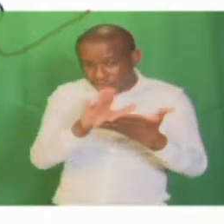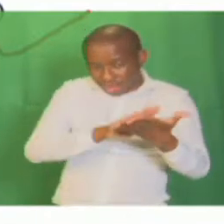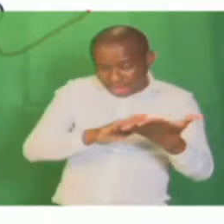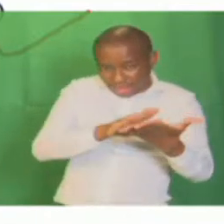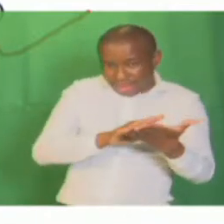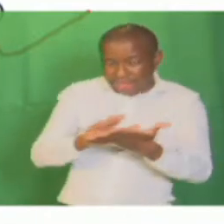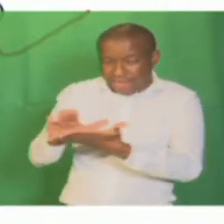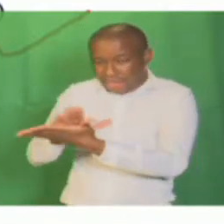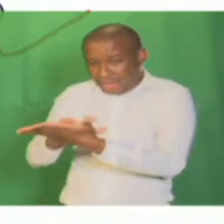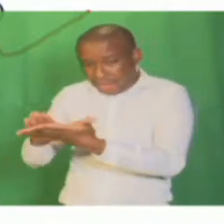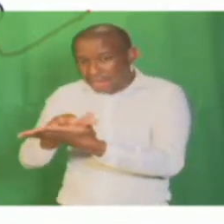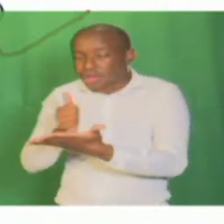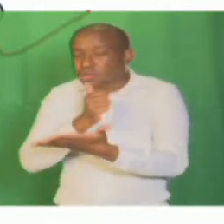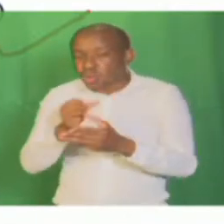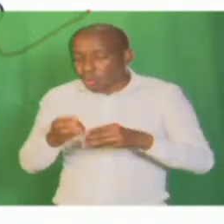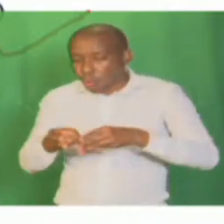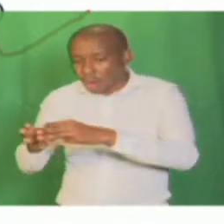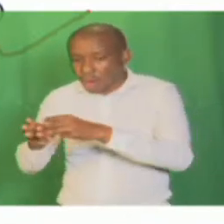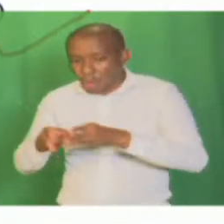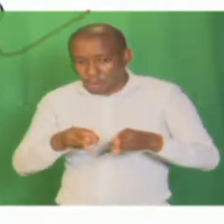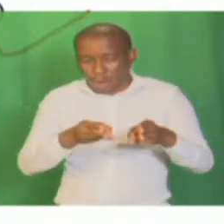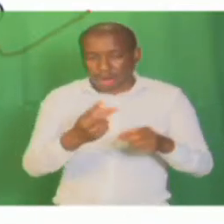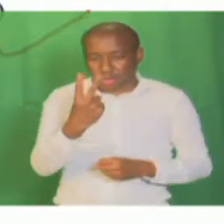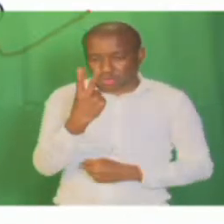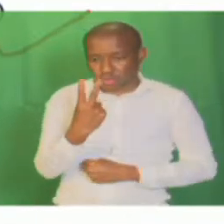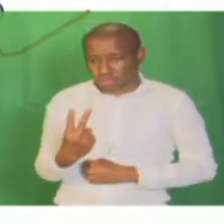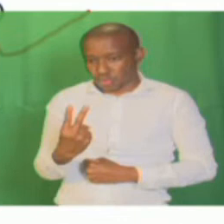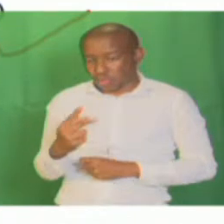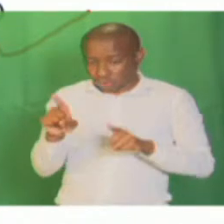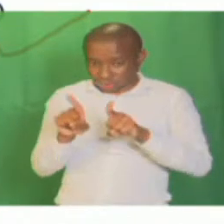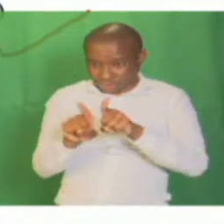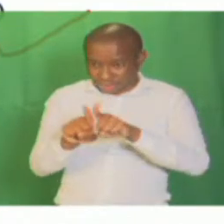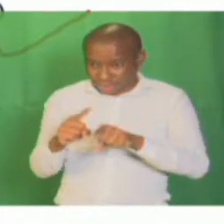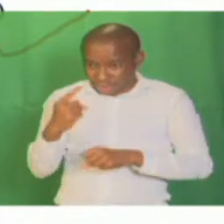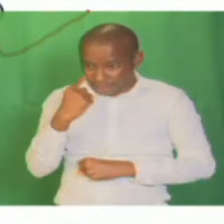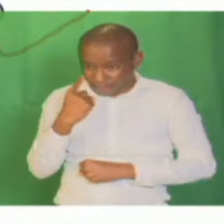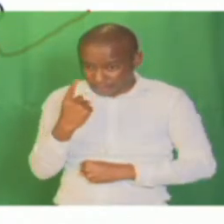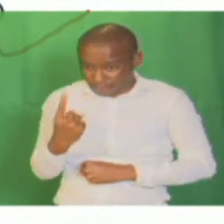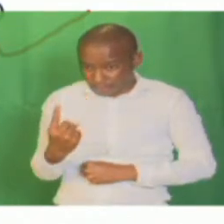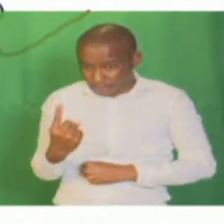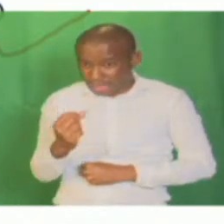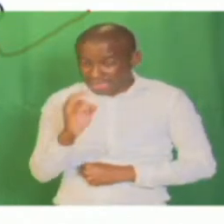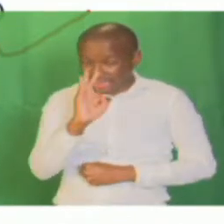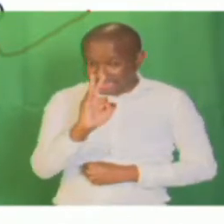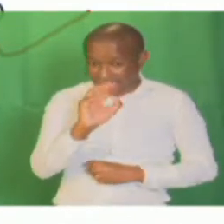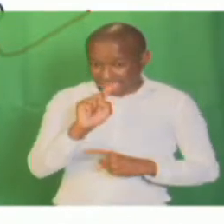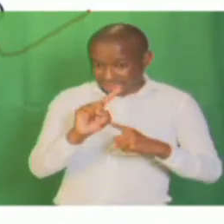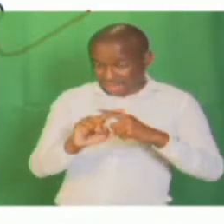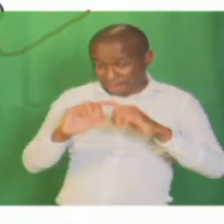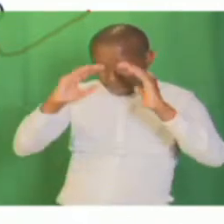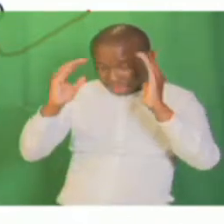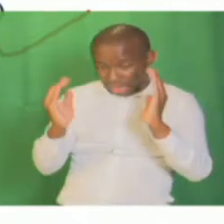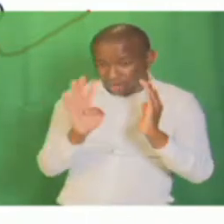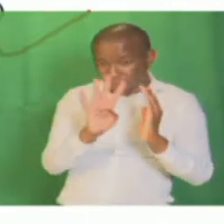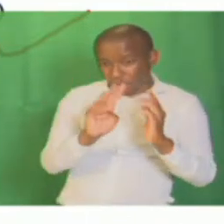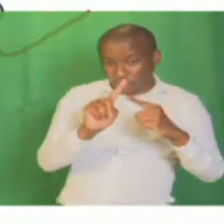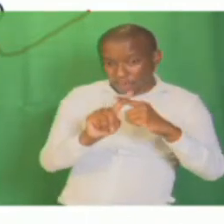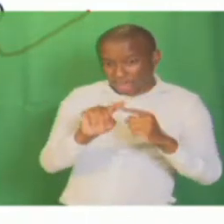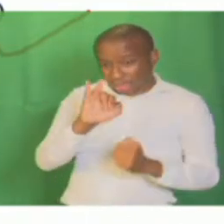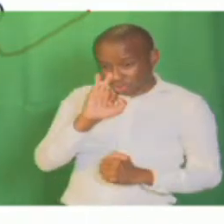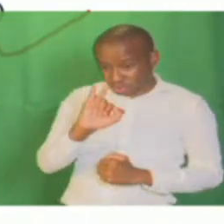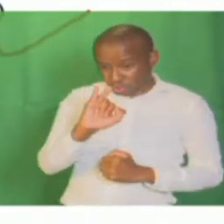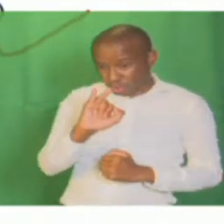the distributive or spreading property. As we can see, that 3 times bracket 4 plus